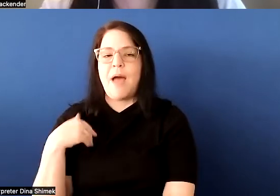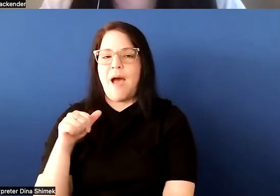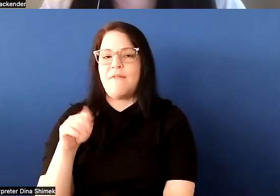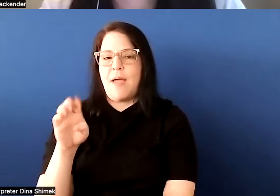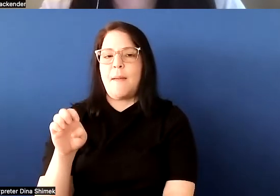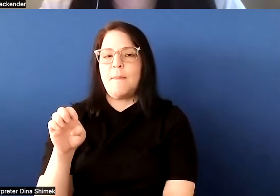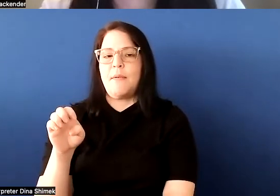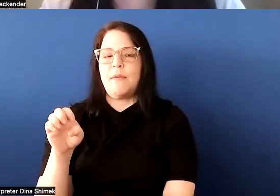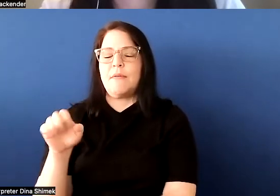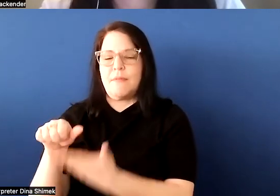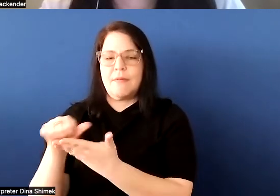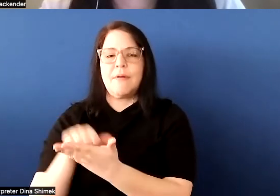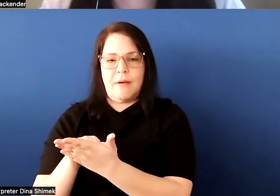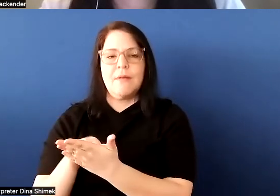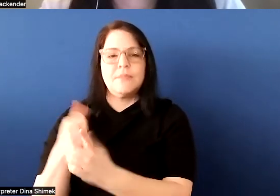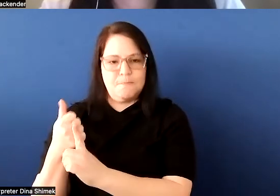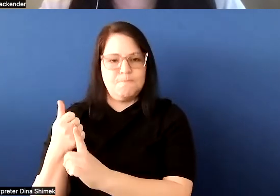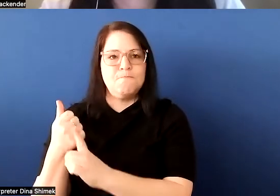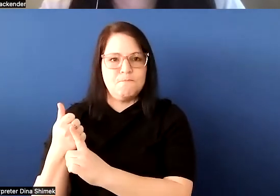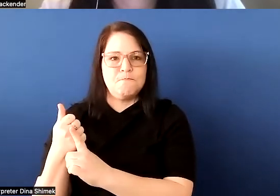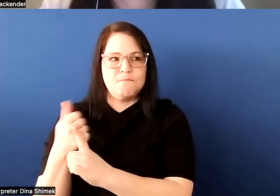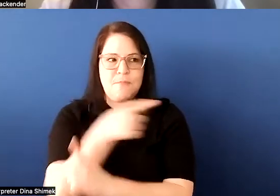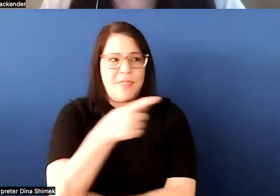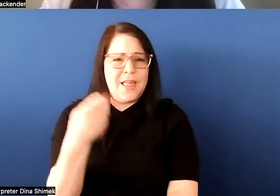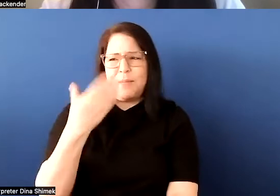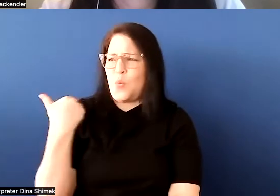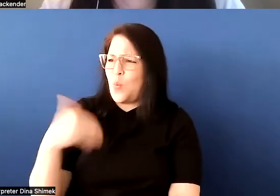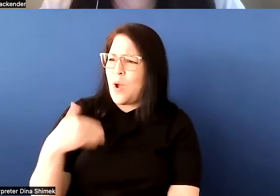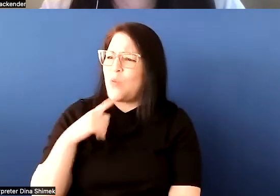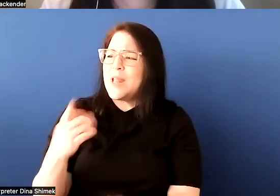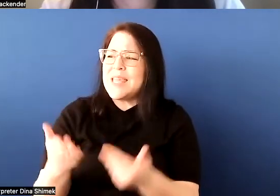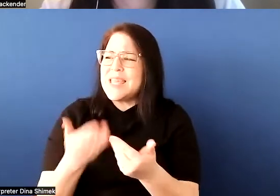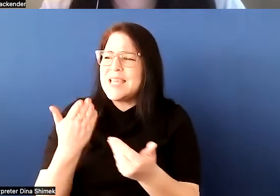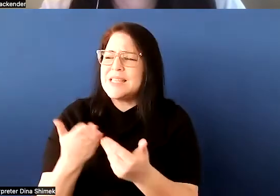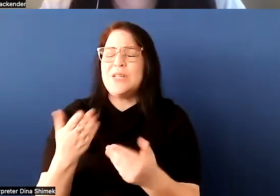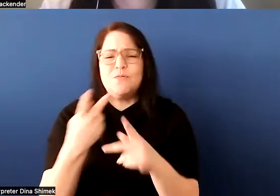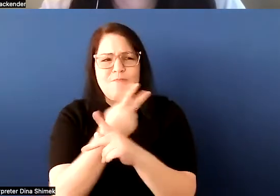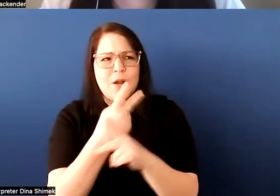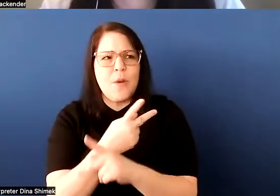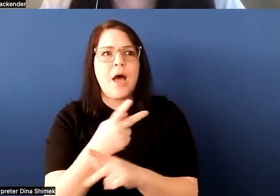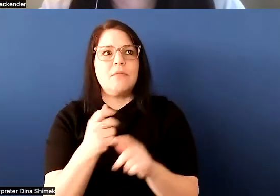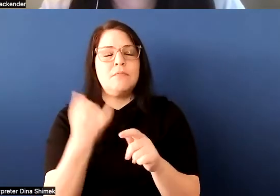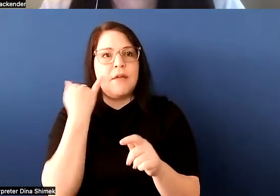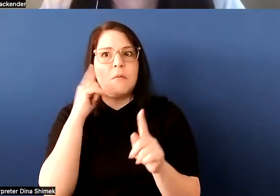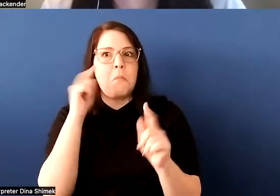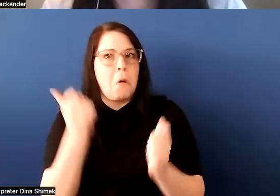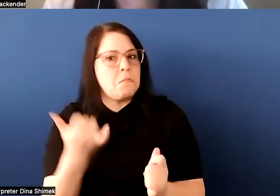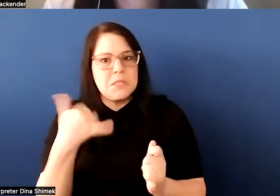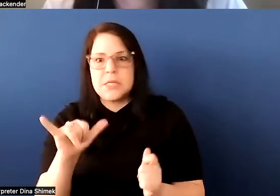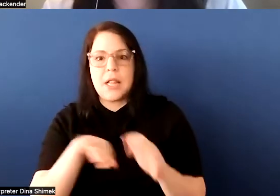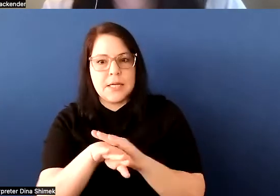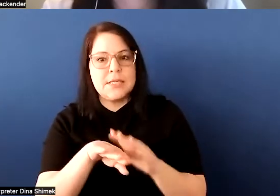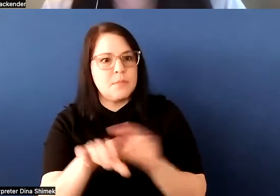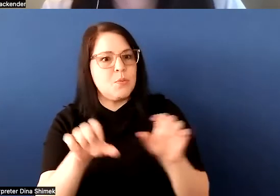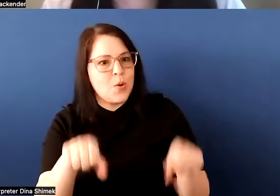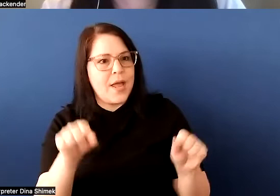account and told me, it's very screen reader friendly. And so we pride ourselves on that, making sure that it's accessible